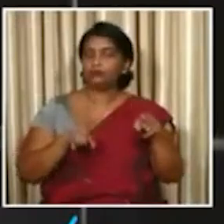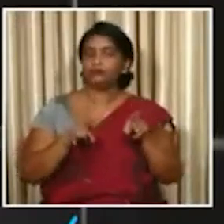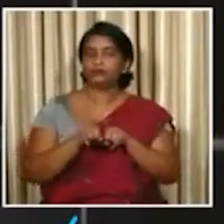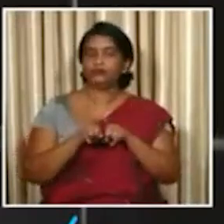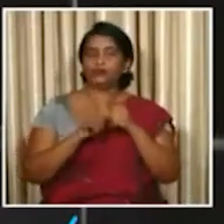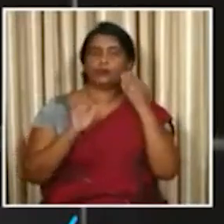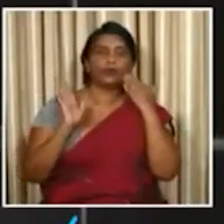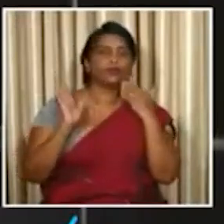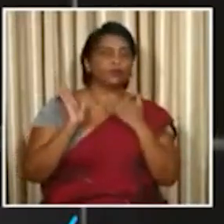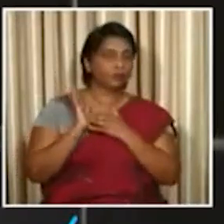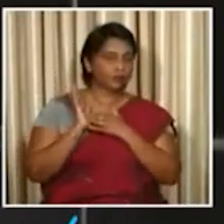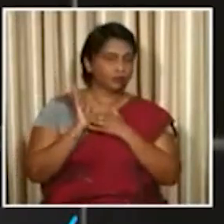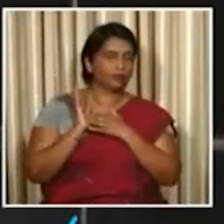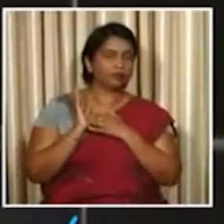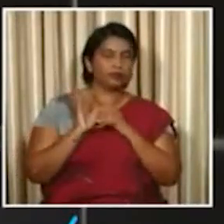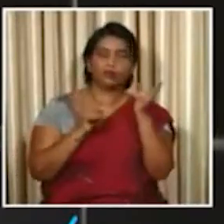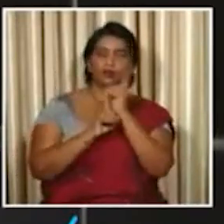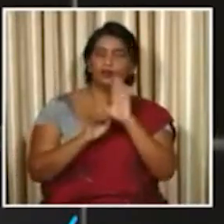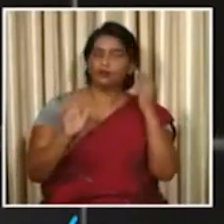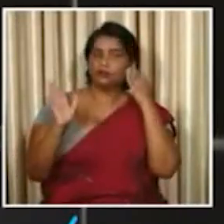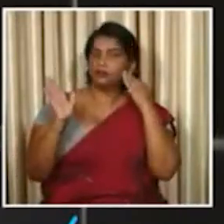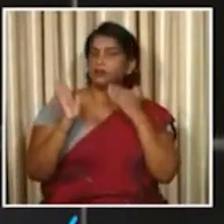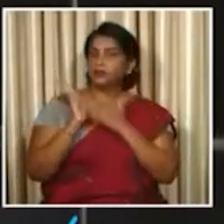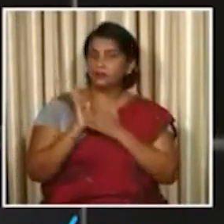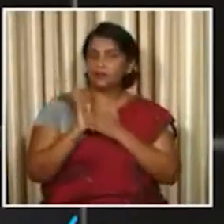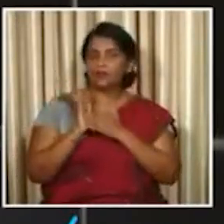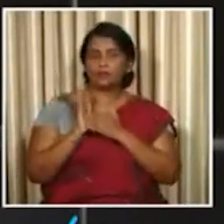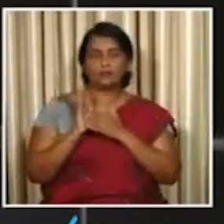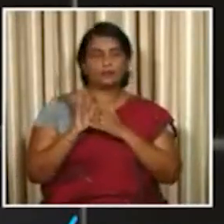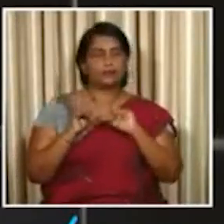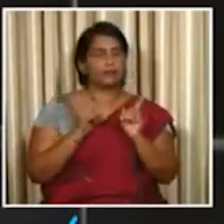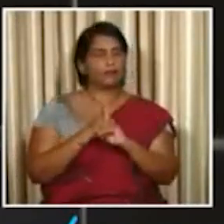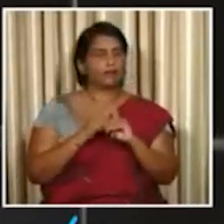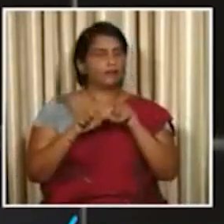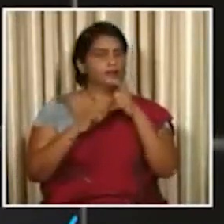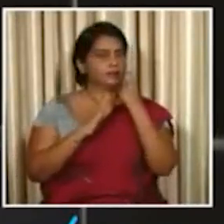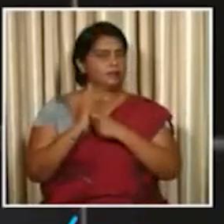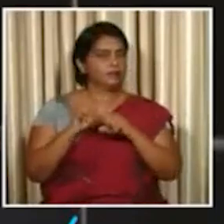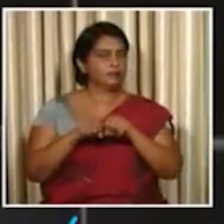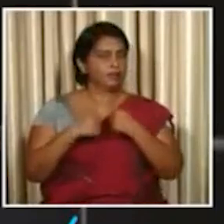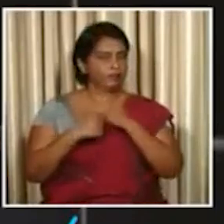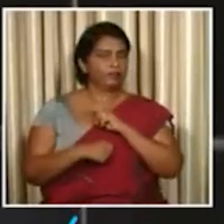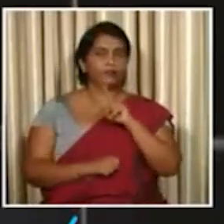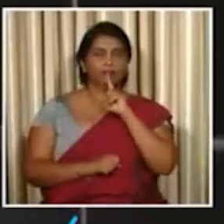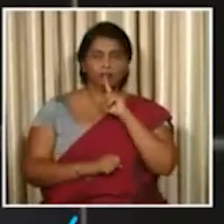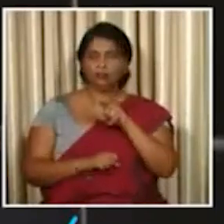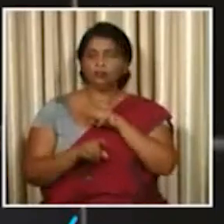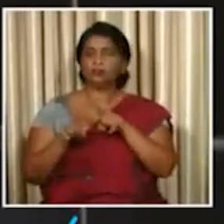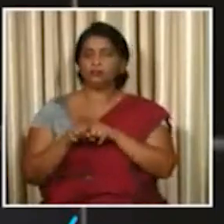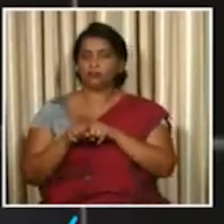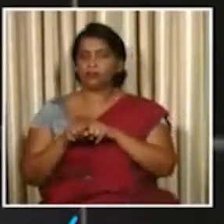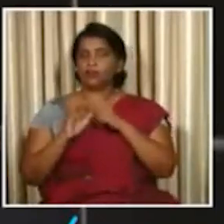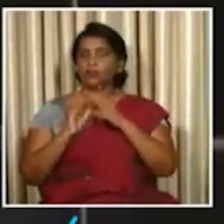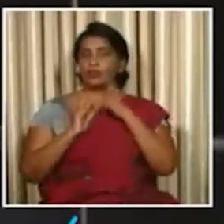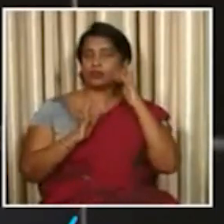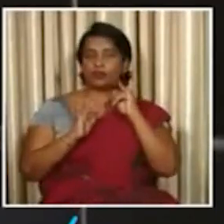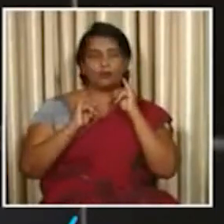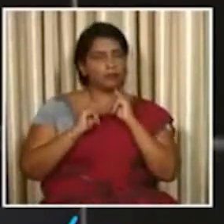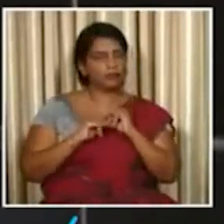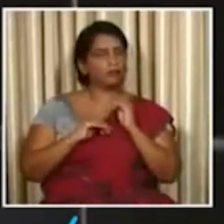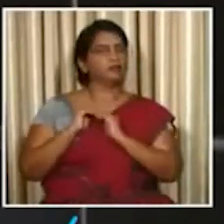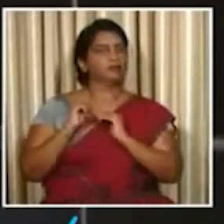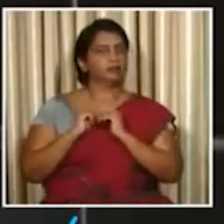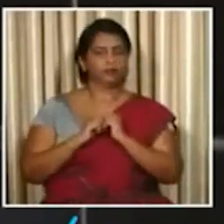direct violation of human rights and humanitarian law, the International Criminal Court, however, has issued an arrest warrant against